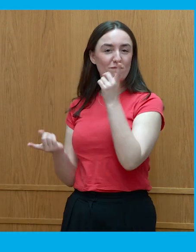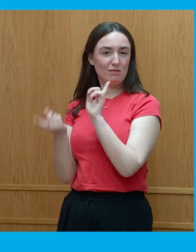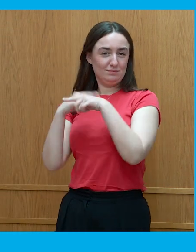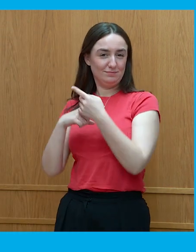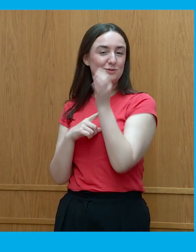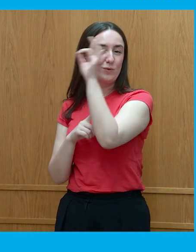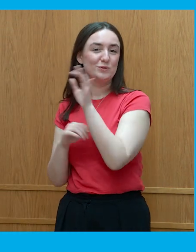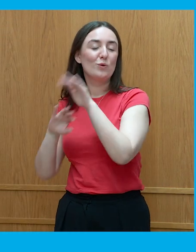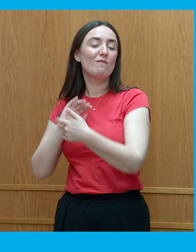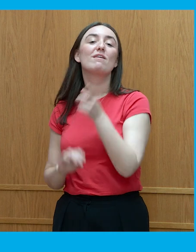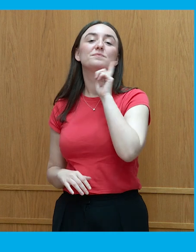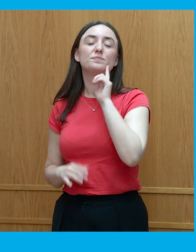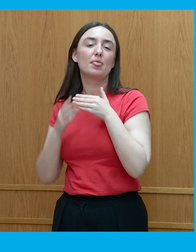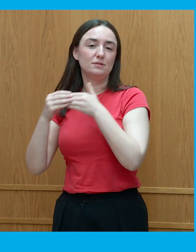think